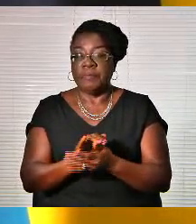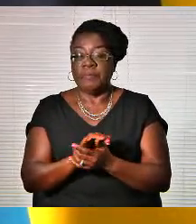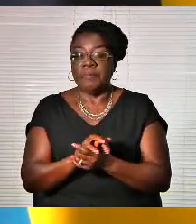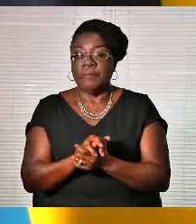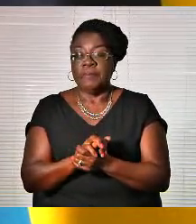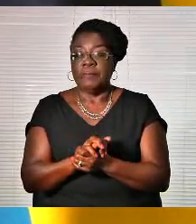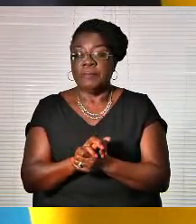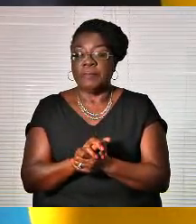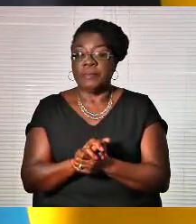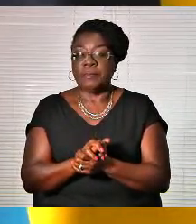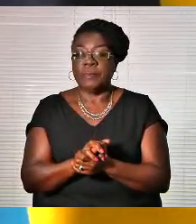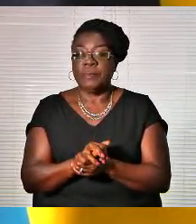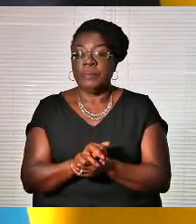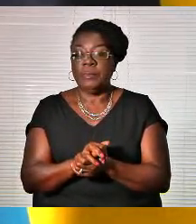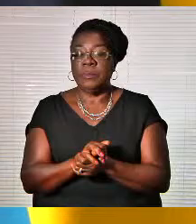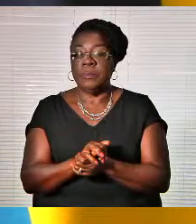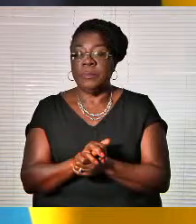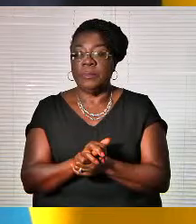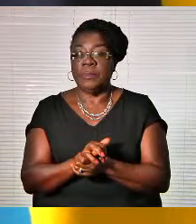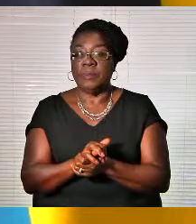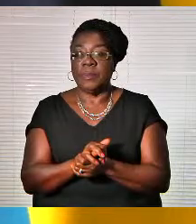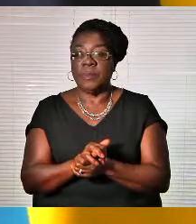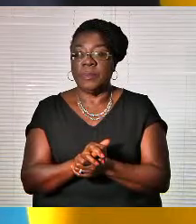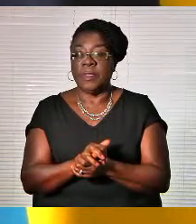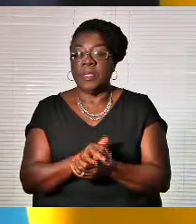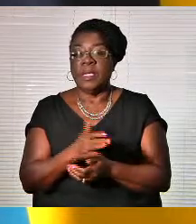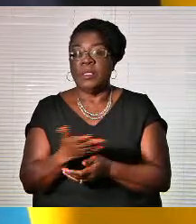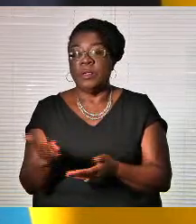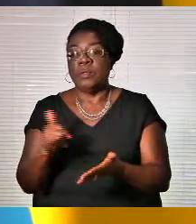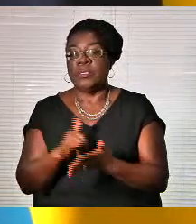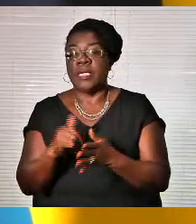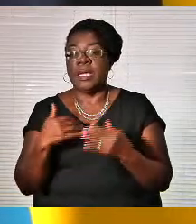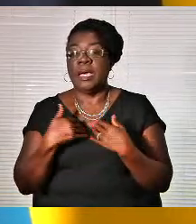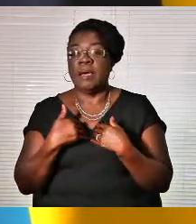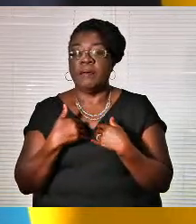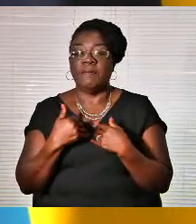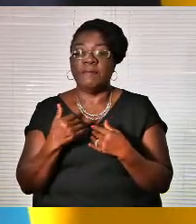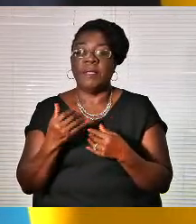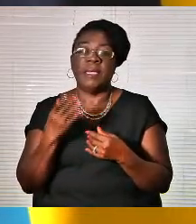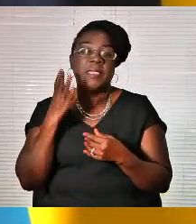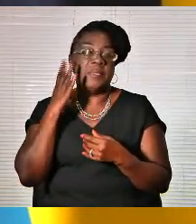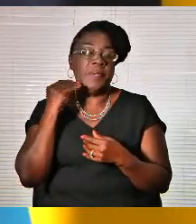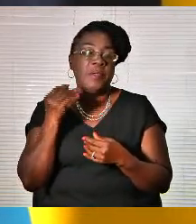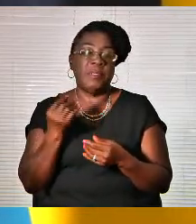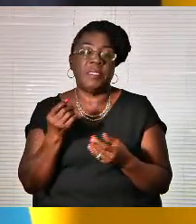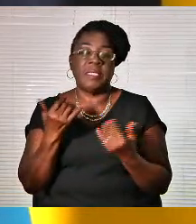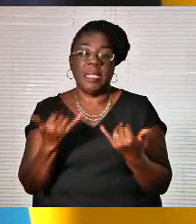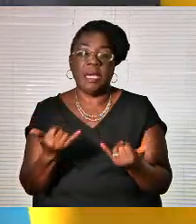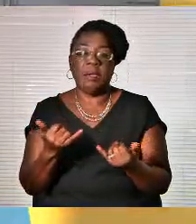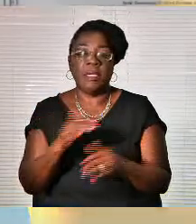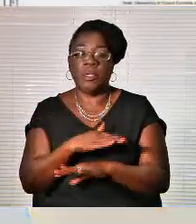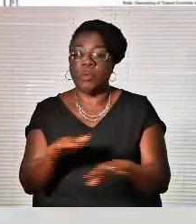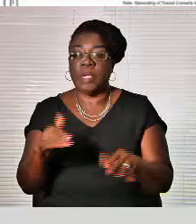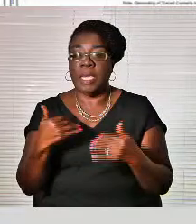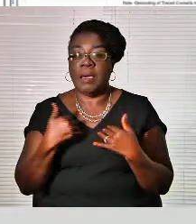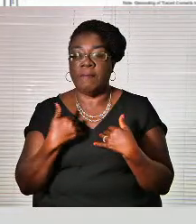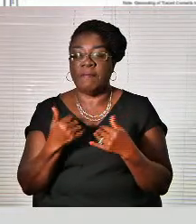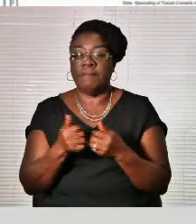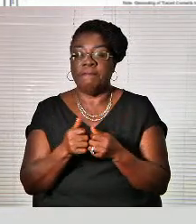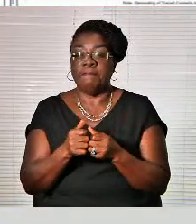family islands, those that have experienced cases already and those who have not. Next slide.